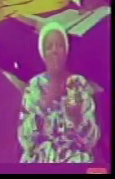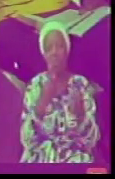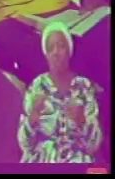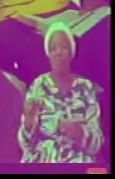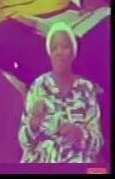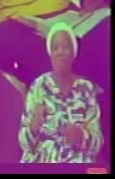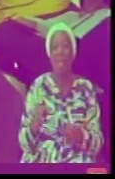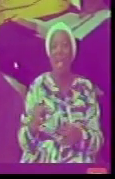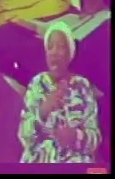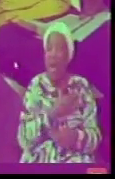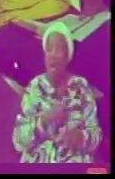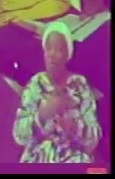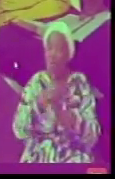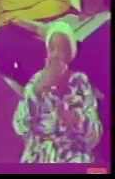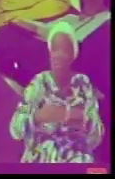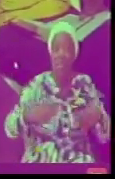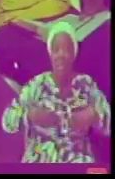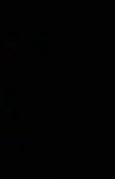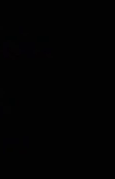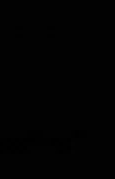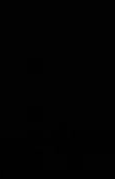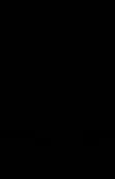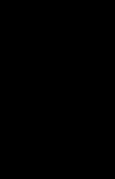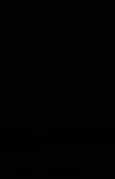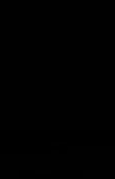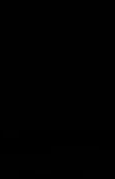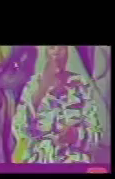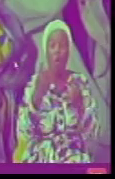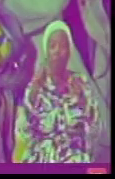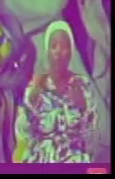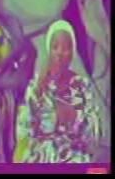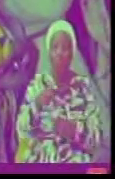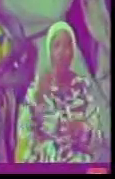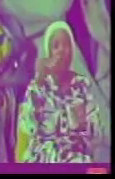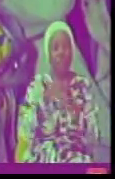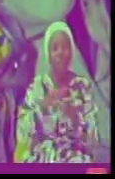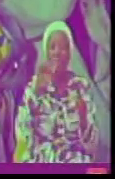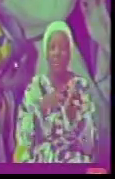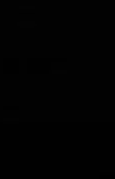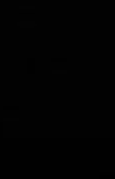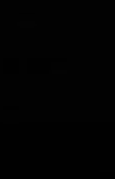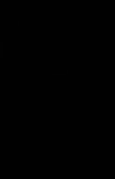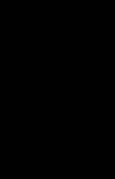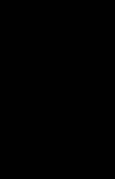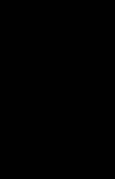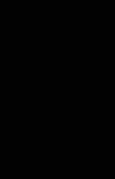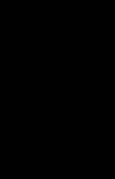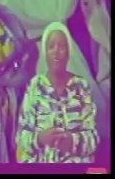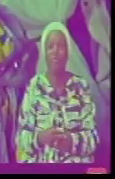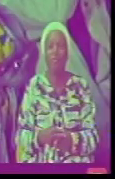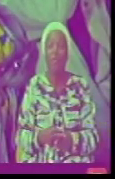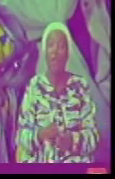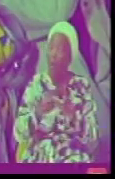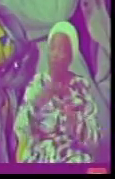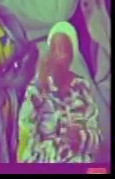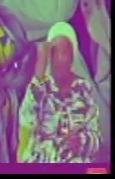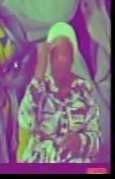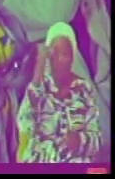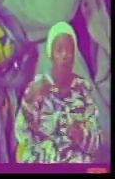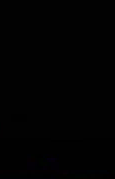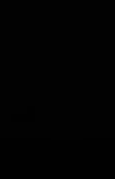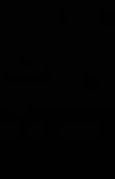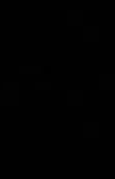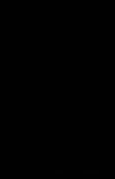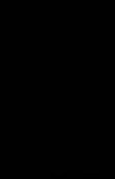Forgiveness and total healing will come to you in Jesus' name. But you know, we must